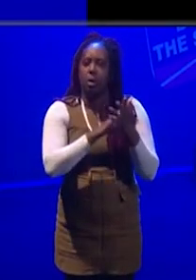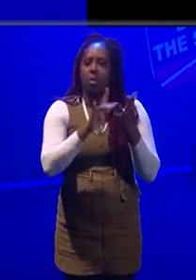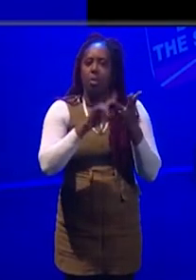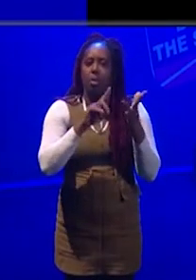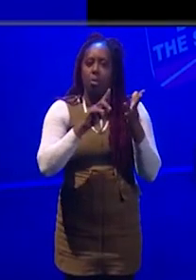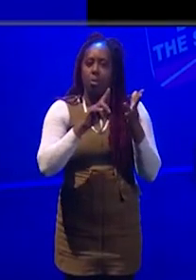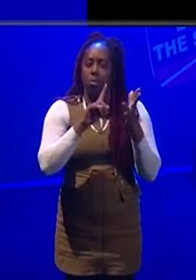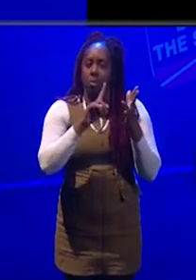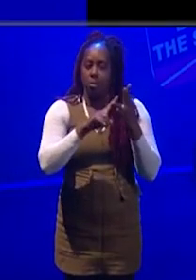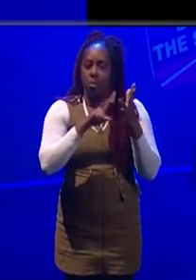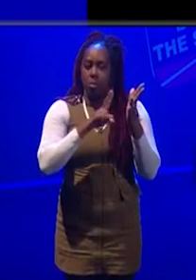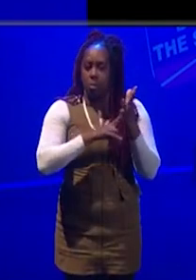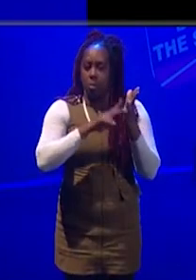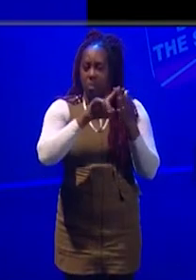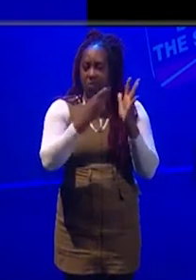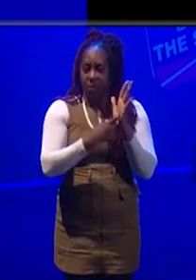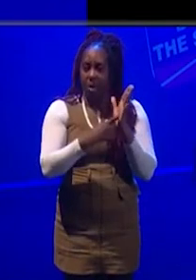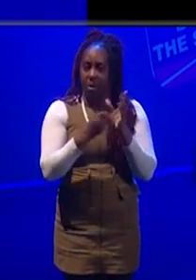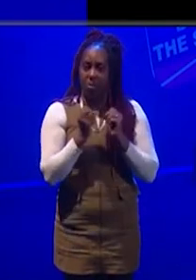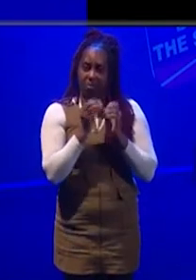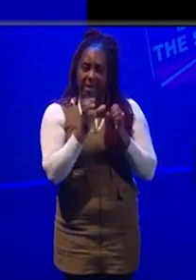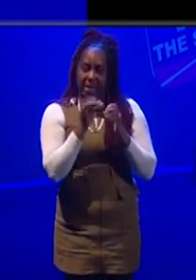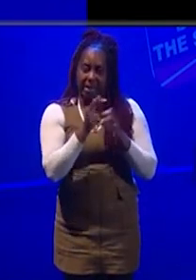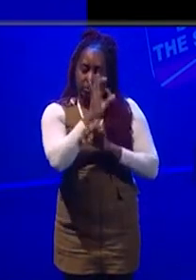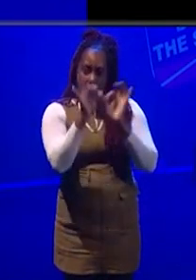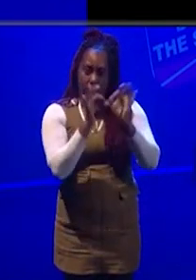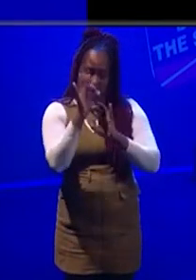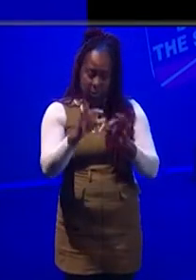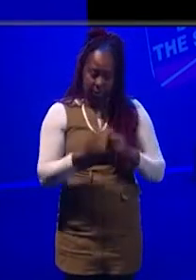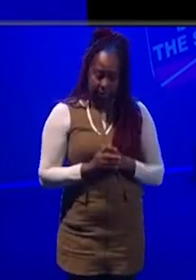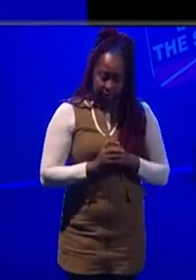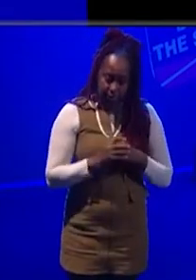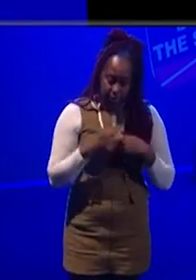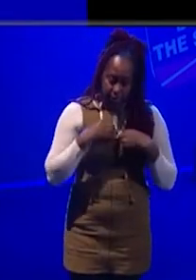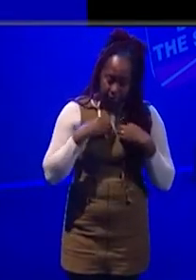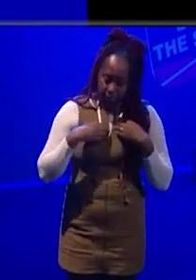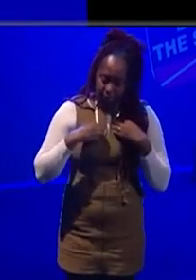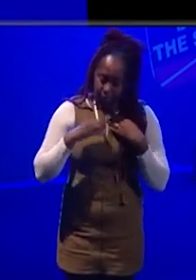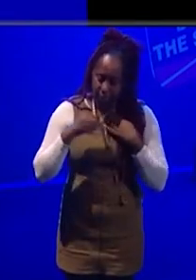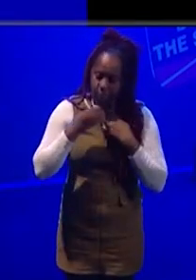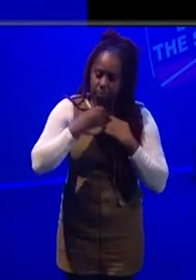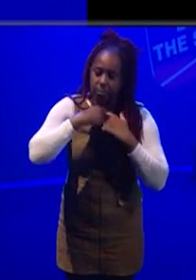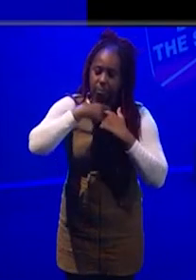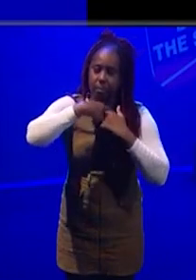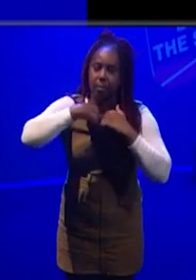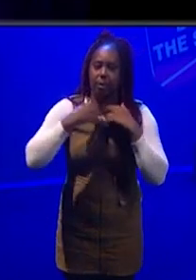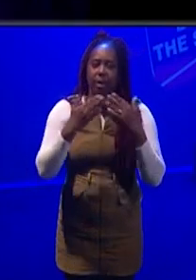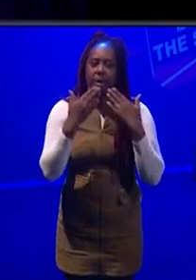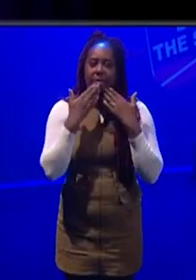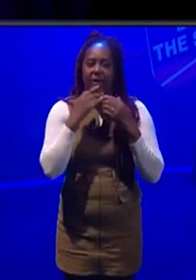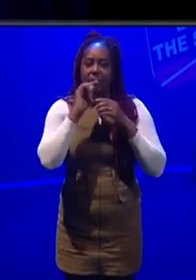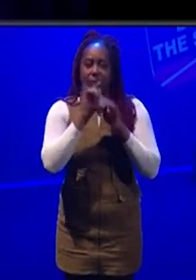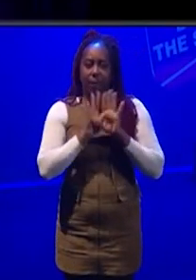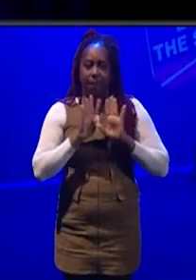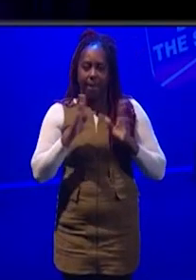from Athena. Thank you so much for joining us today. We just wanted to talk about the panel name and why we've